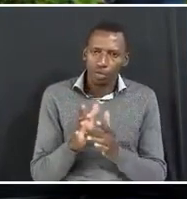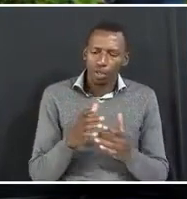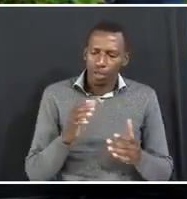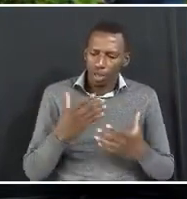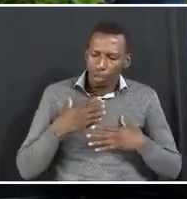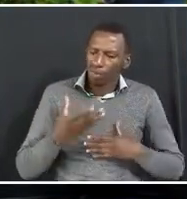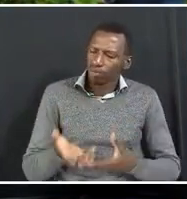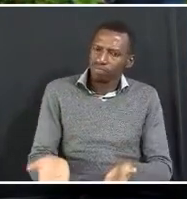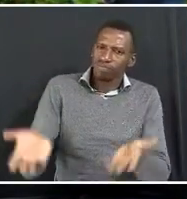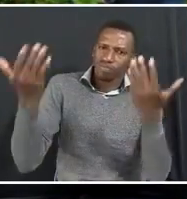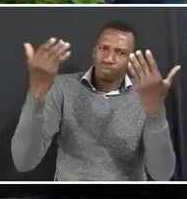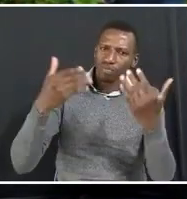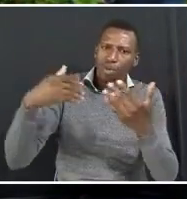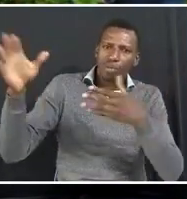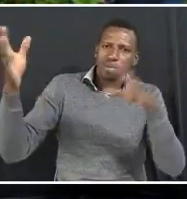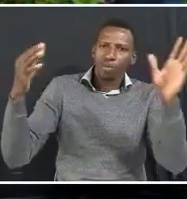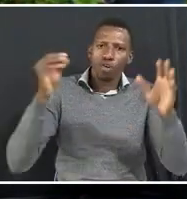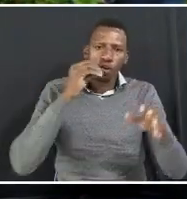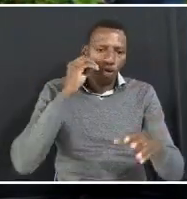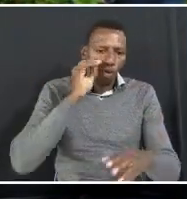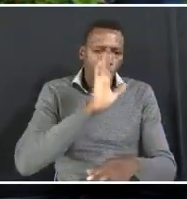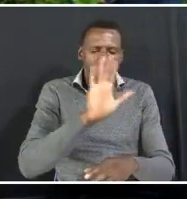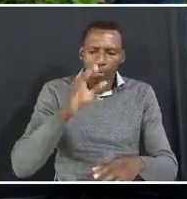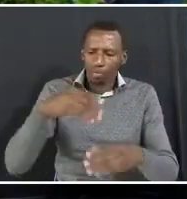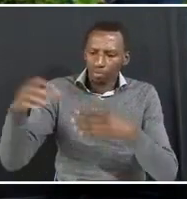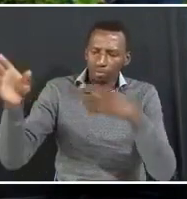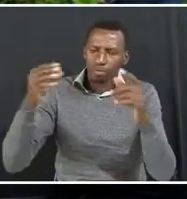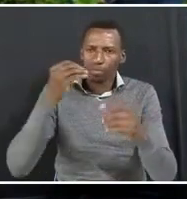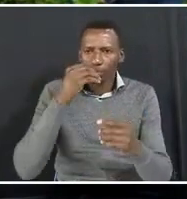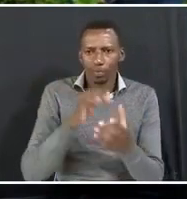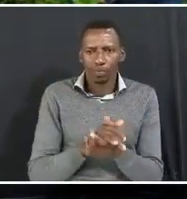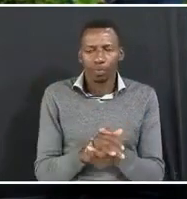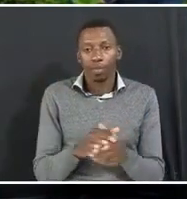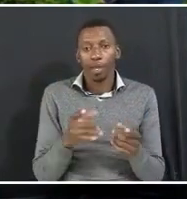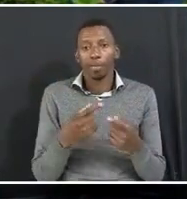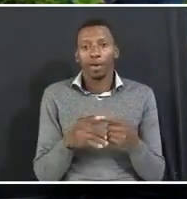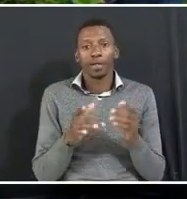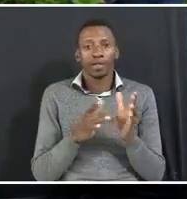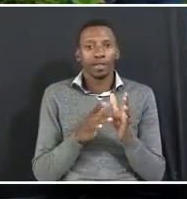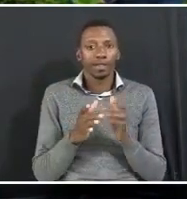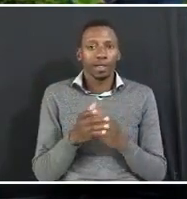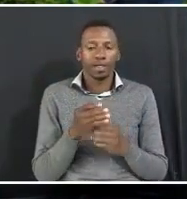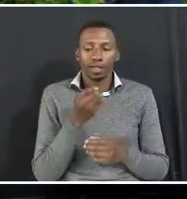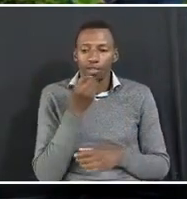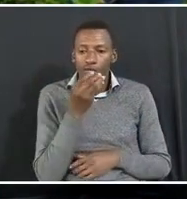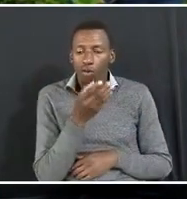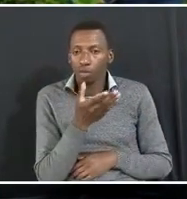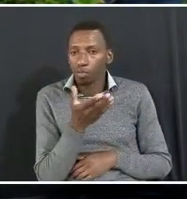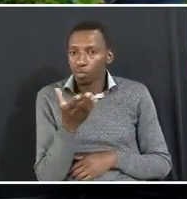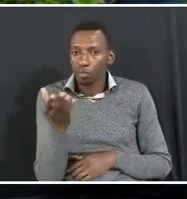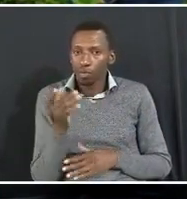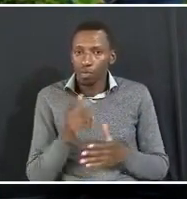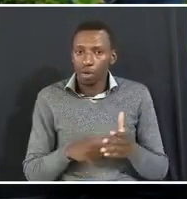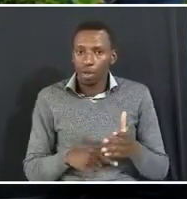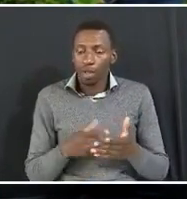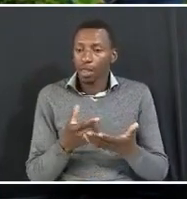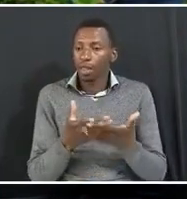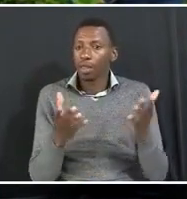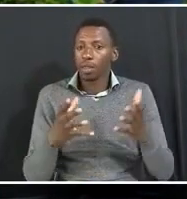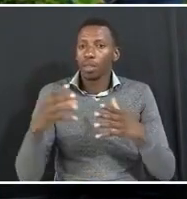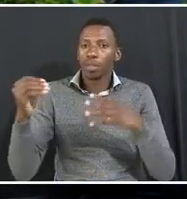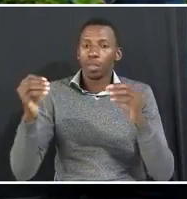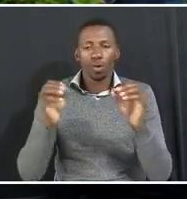back and eat from home, you know. But Jesus told them, they are not going anywhere. It